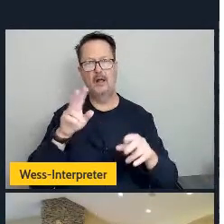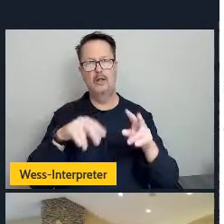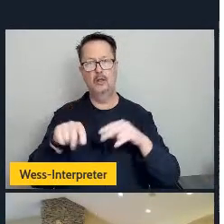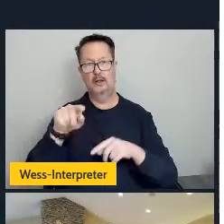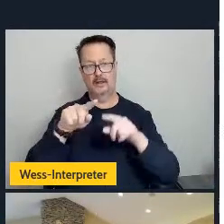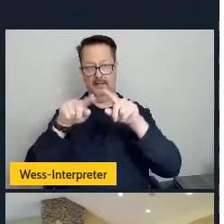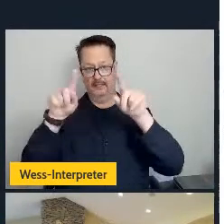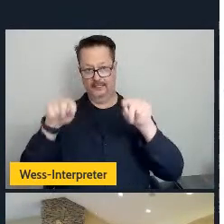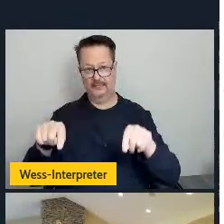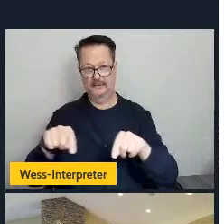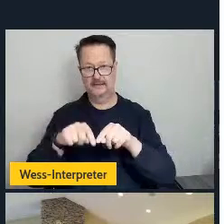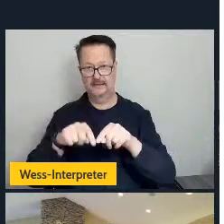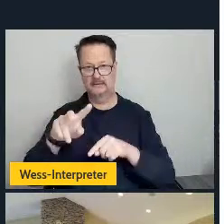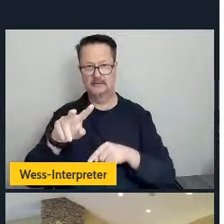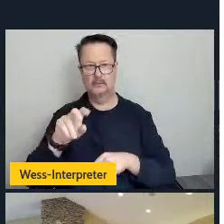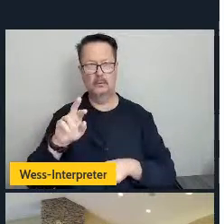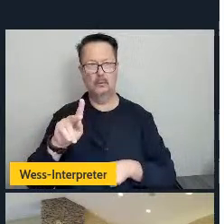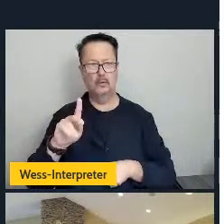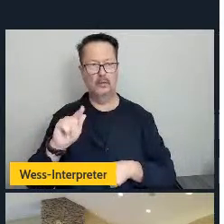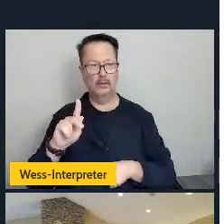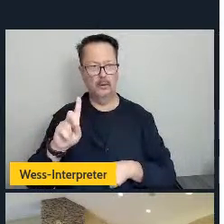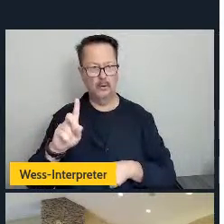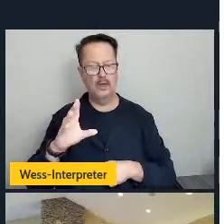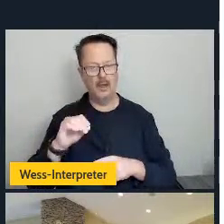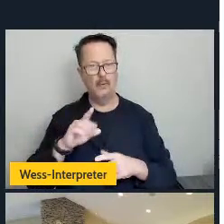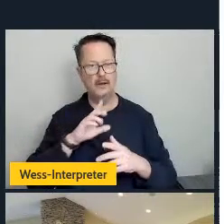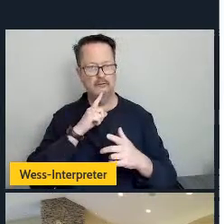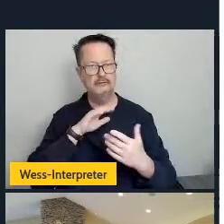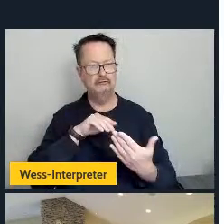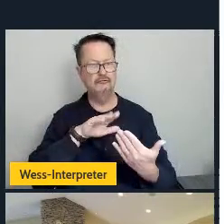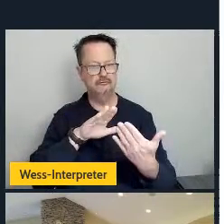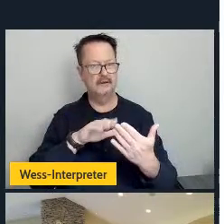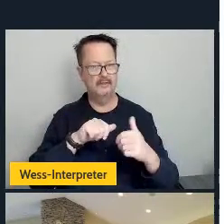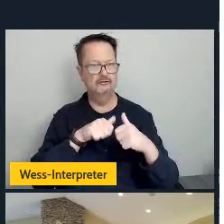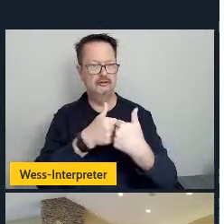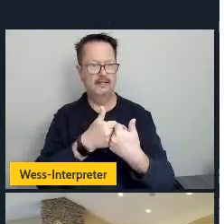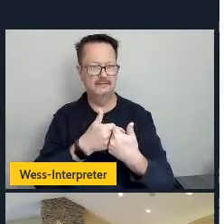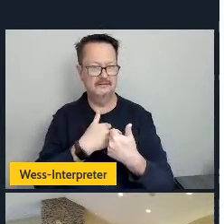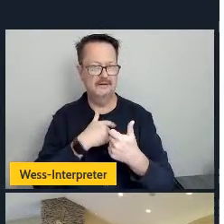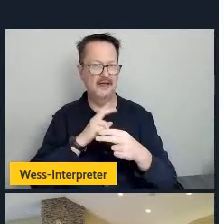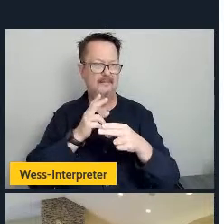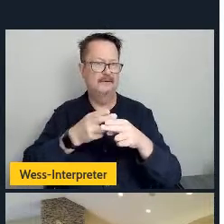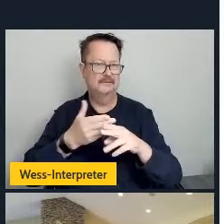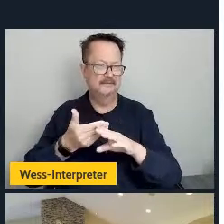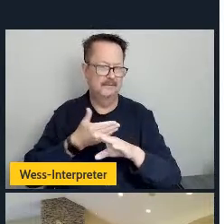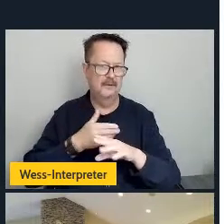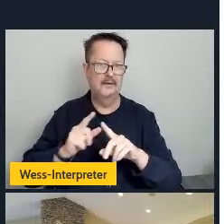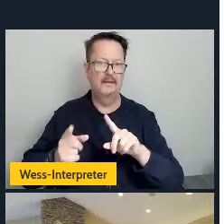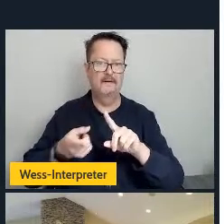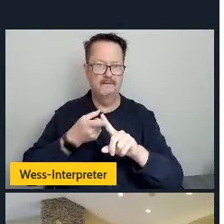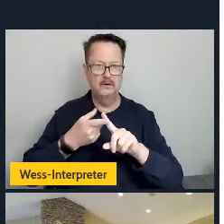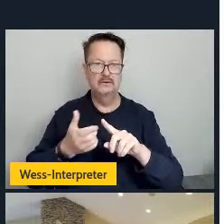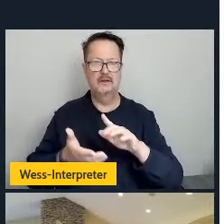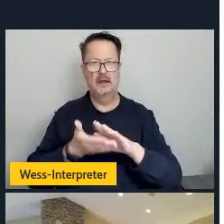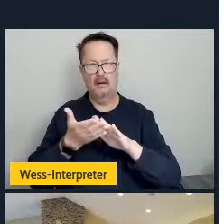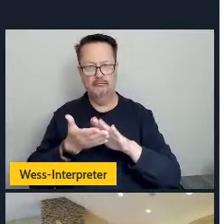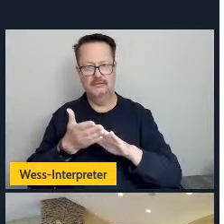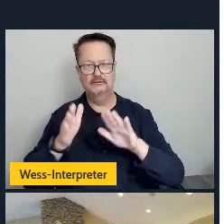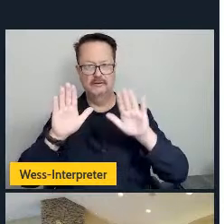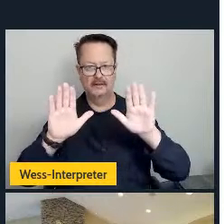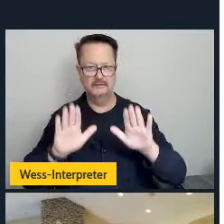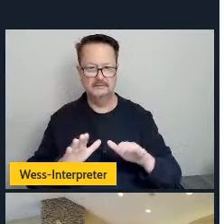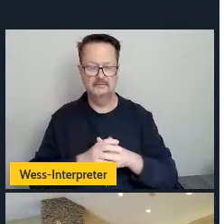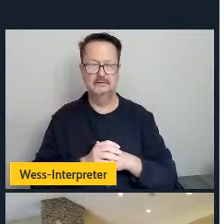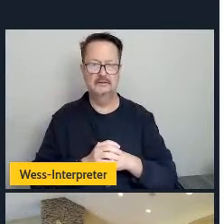this workload, I want to address the challenges I mentioned before again. So the first is operational excellence.